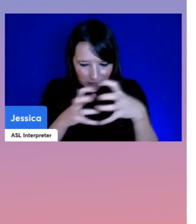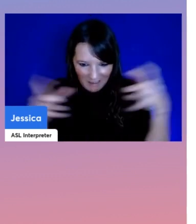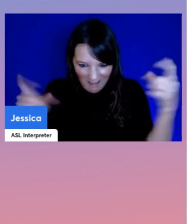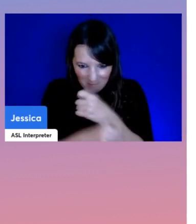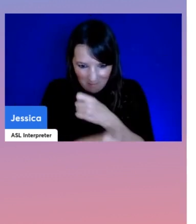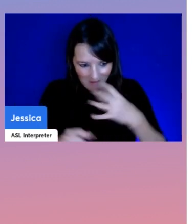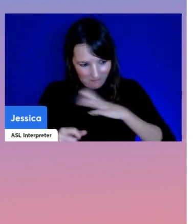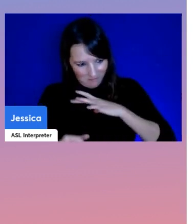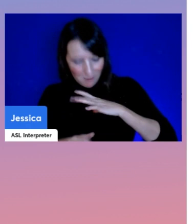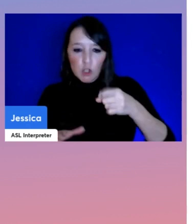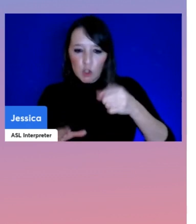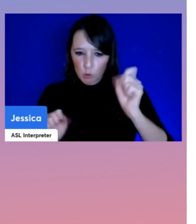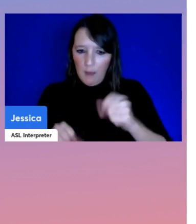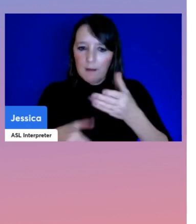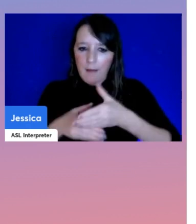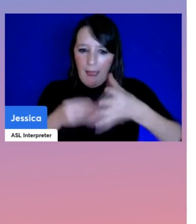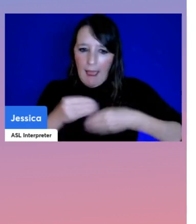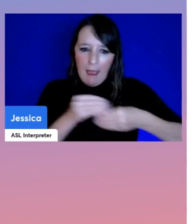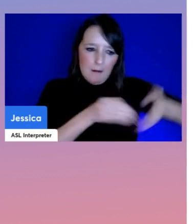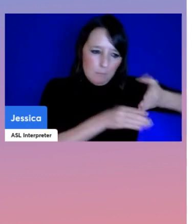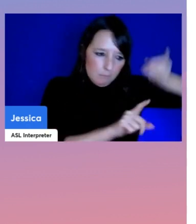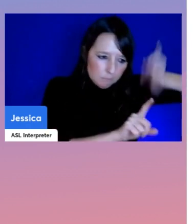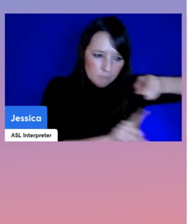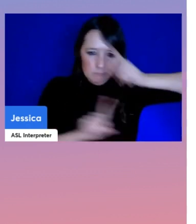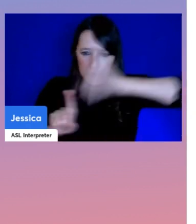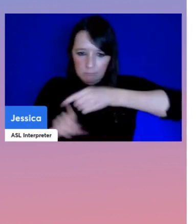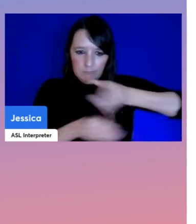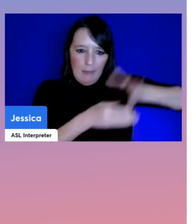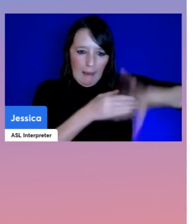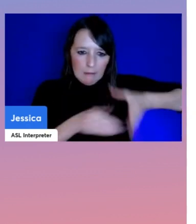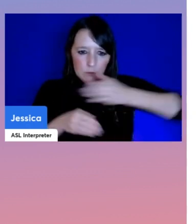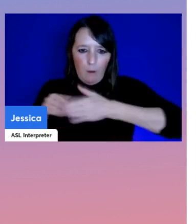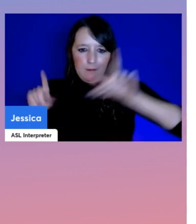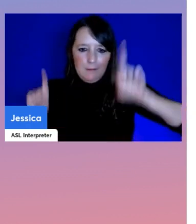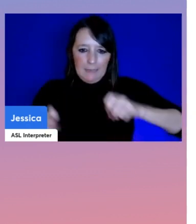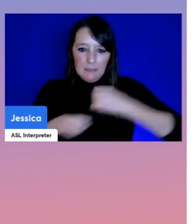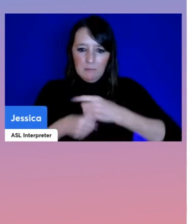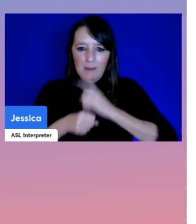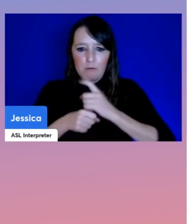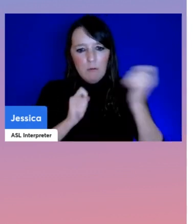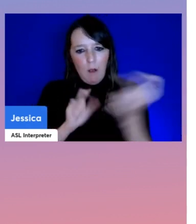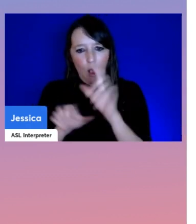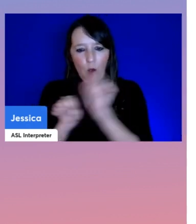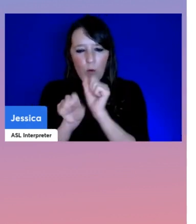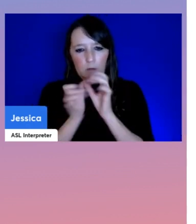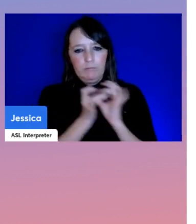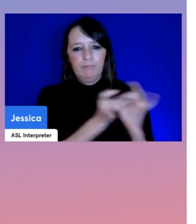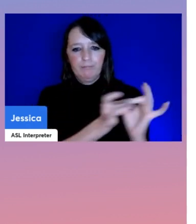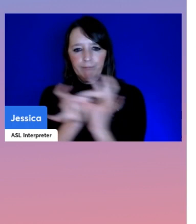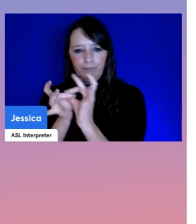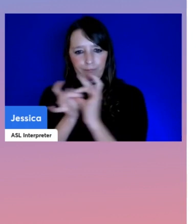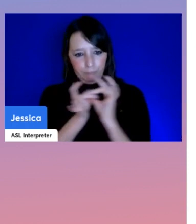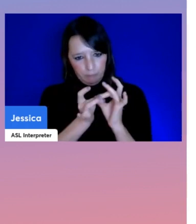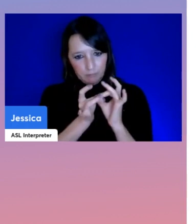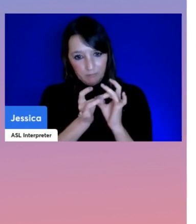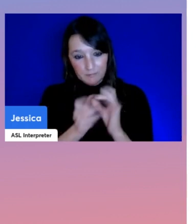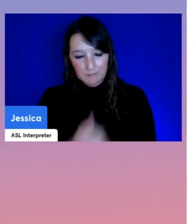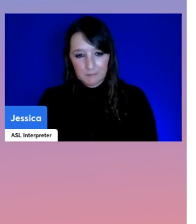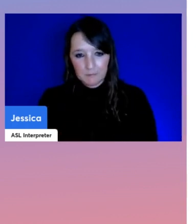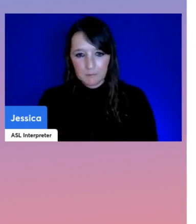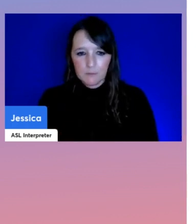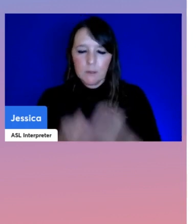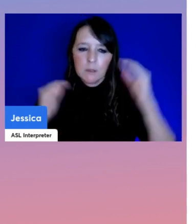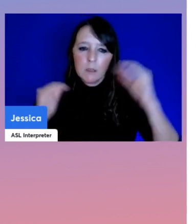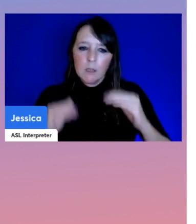verify that they indeed do work together, like completely. And next, use policies where it